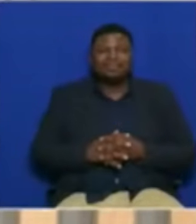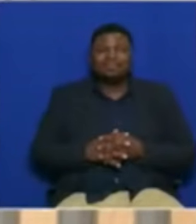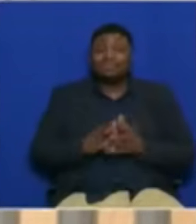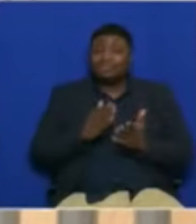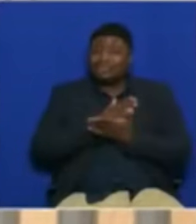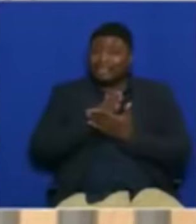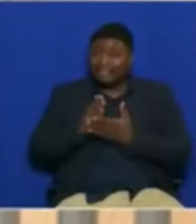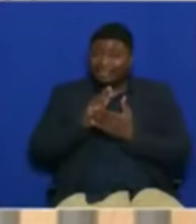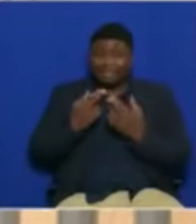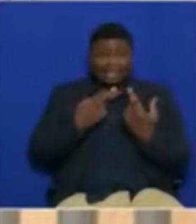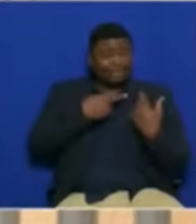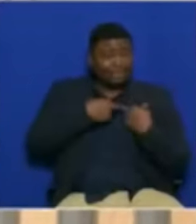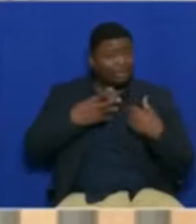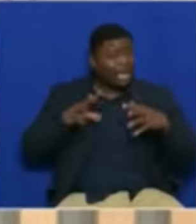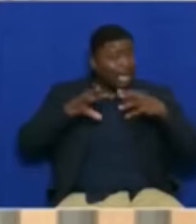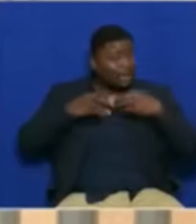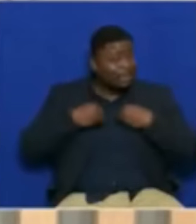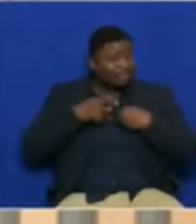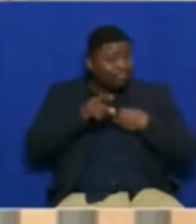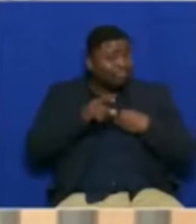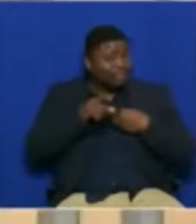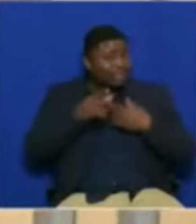for the facts placed before the court?